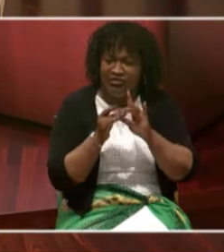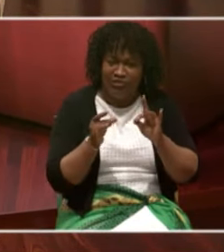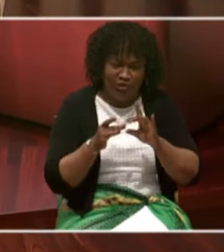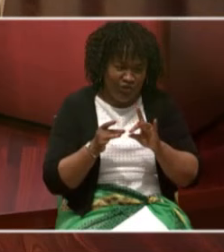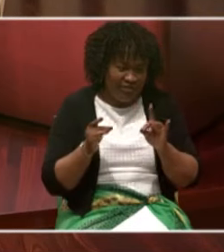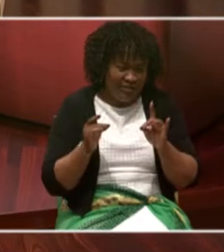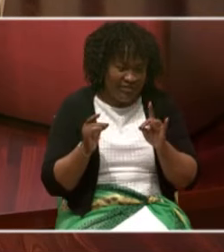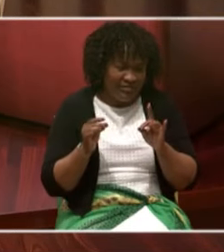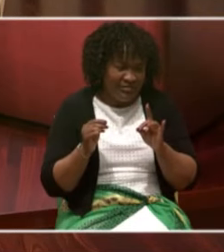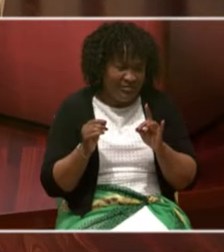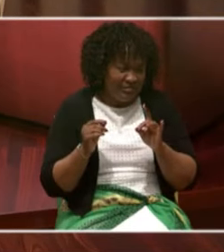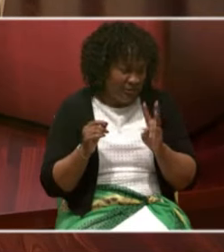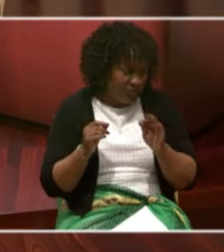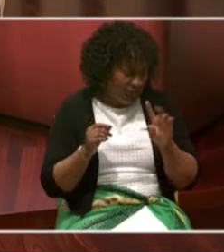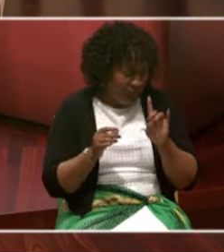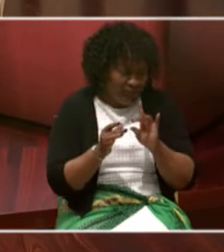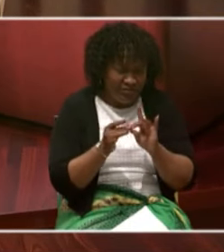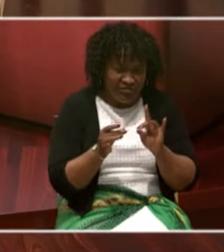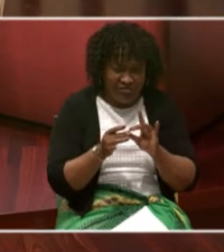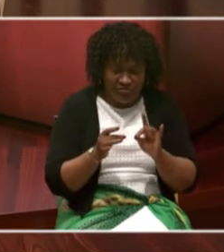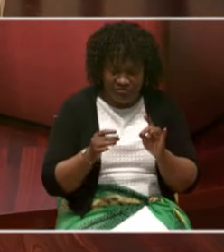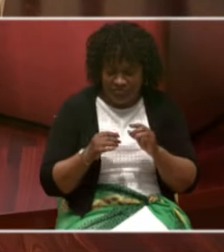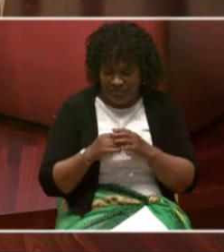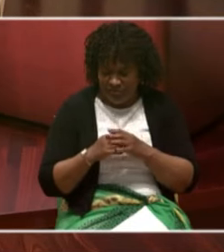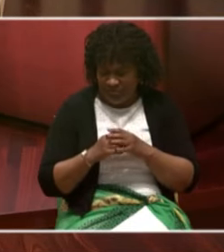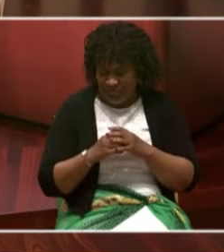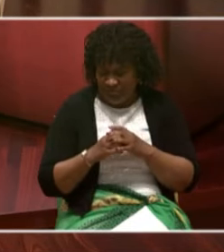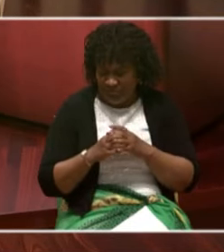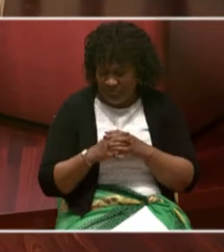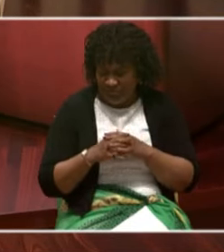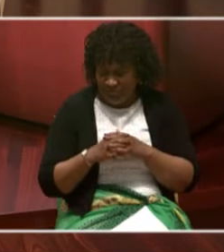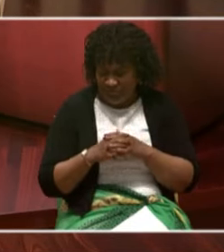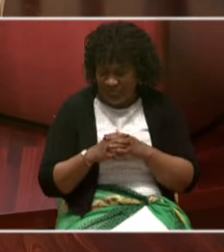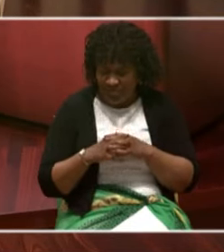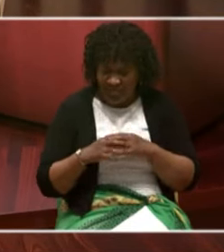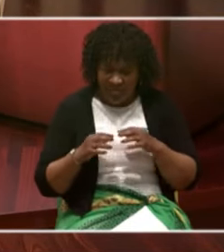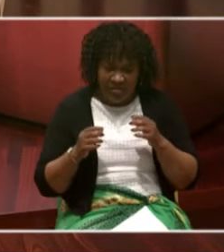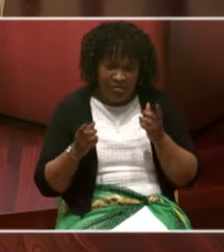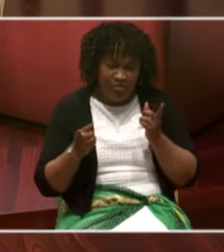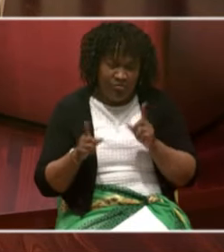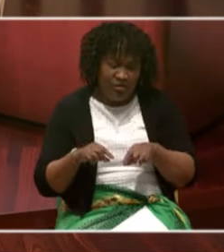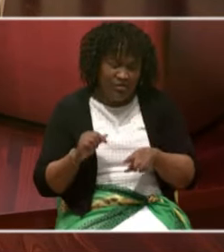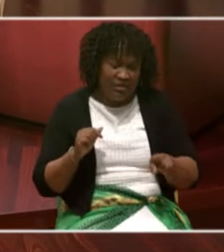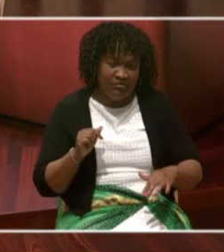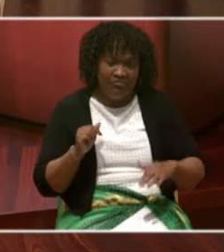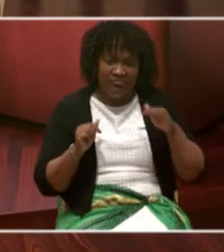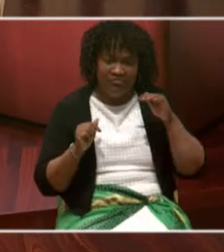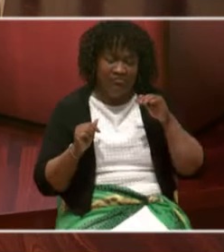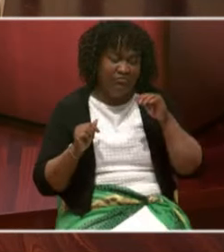the world house. And we must learn to live together. As Dr. King said,